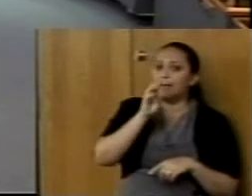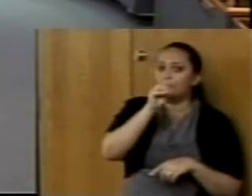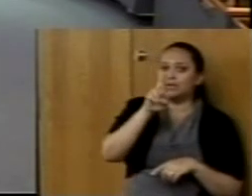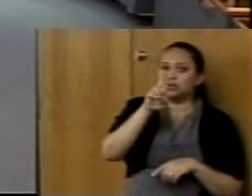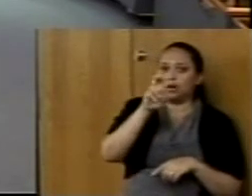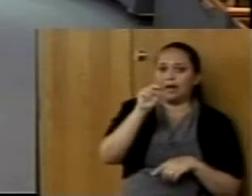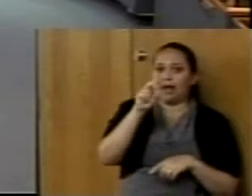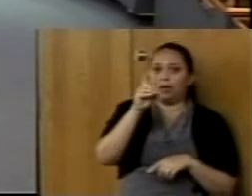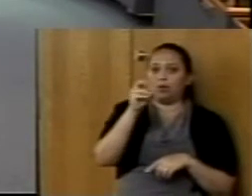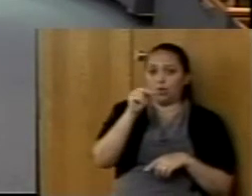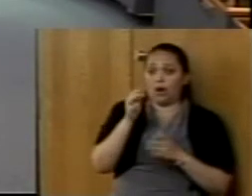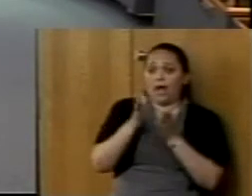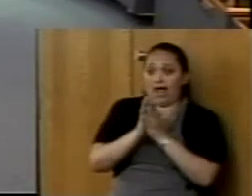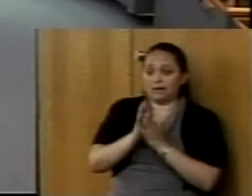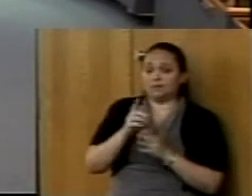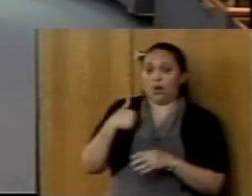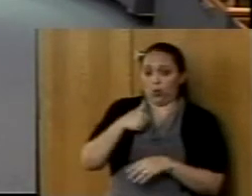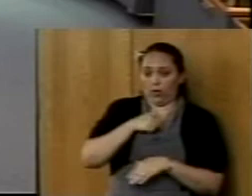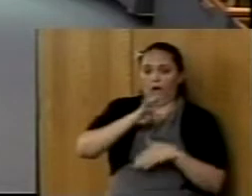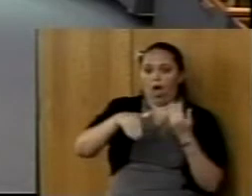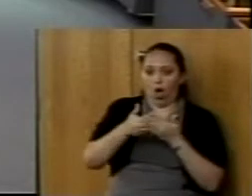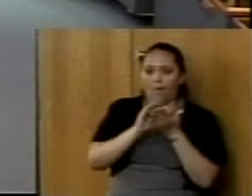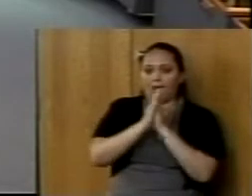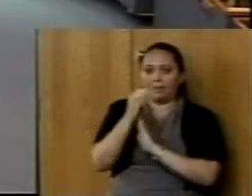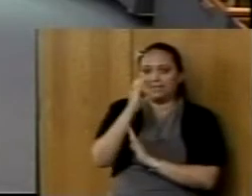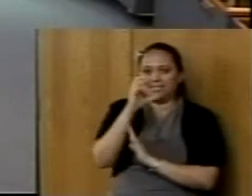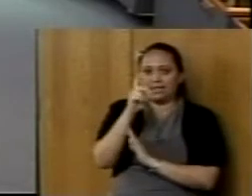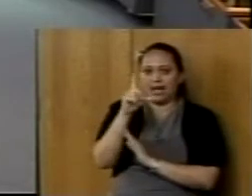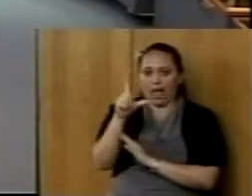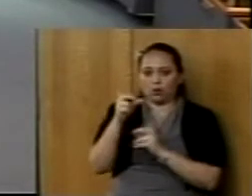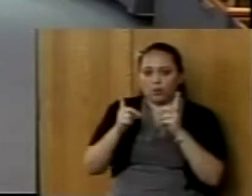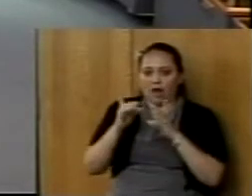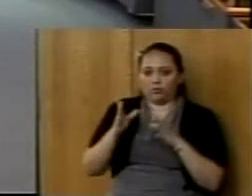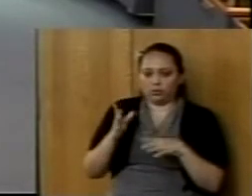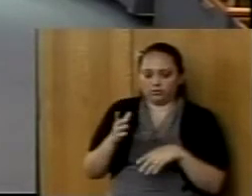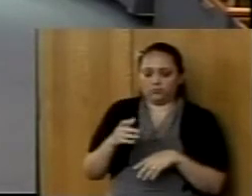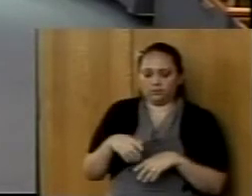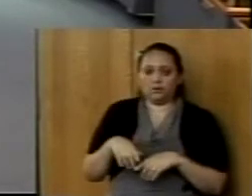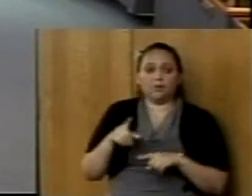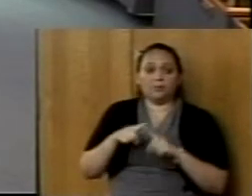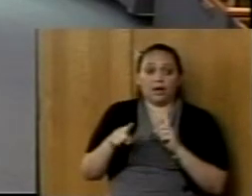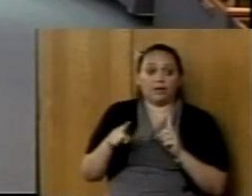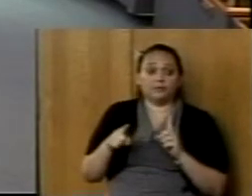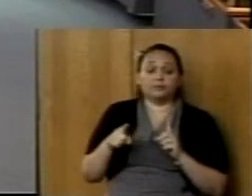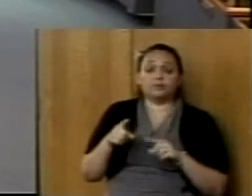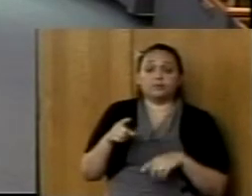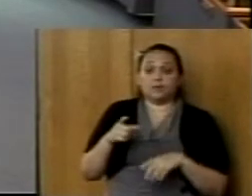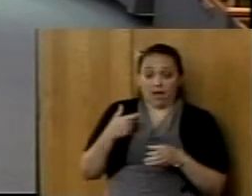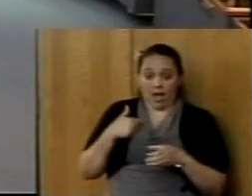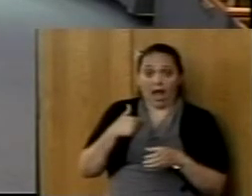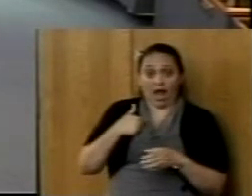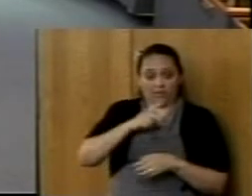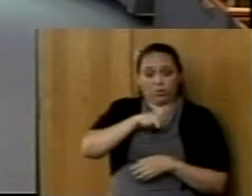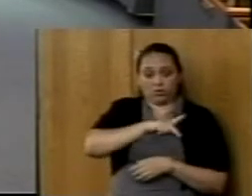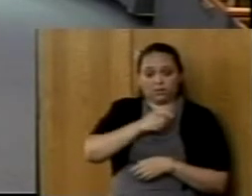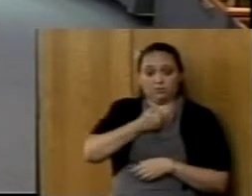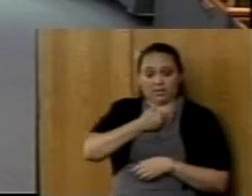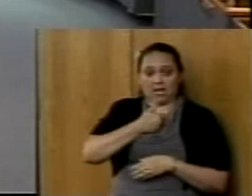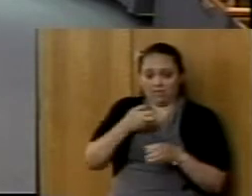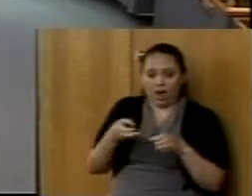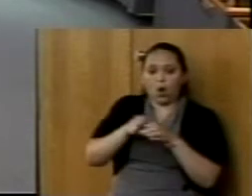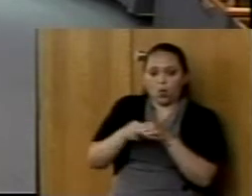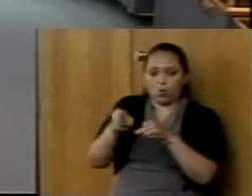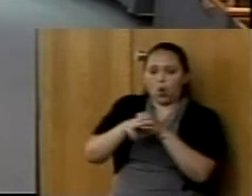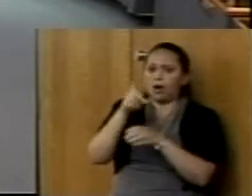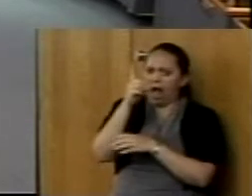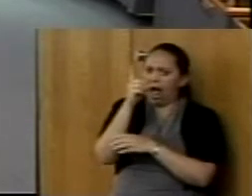drivers ourselves. I don't know if it makes any difference, but as far as riding the bus, I've personally rode about 100